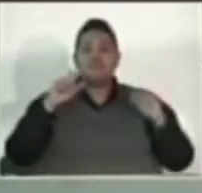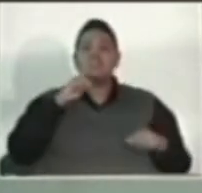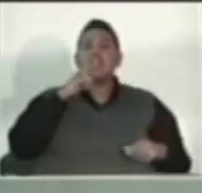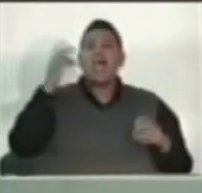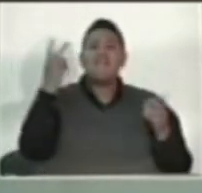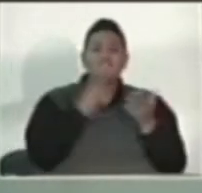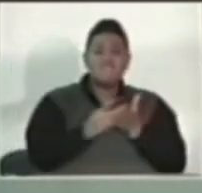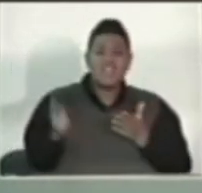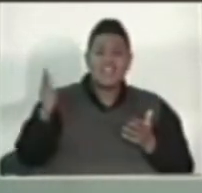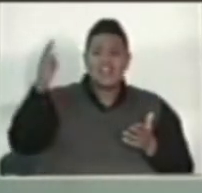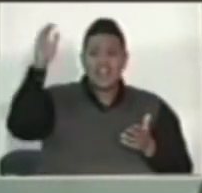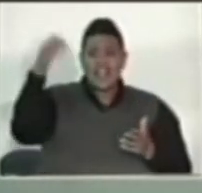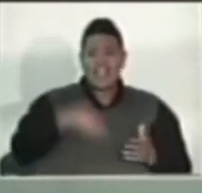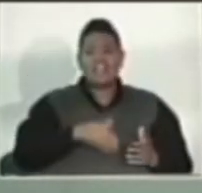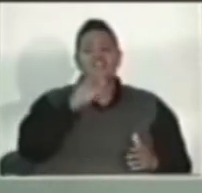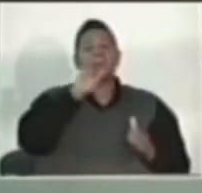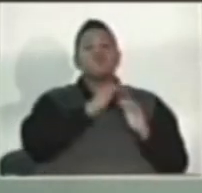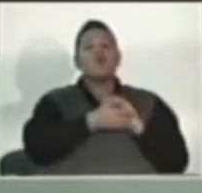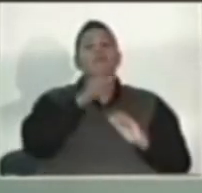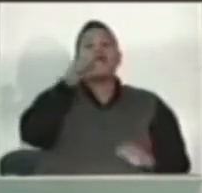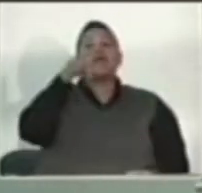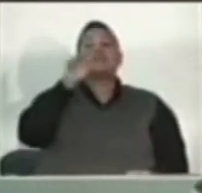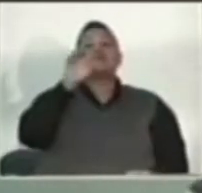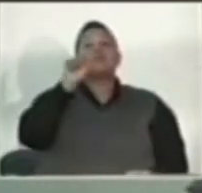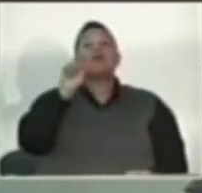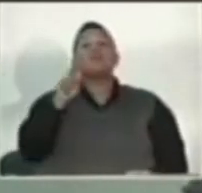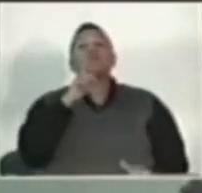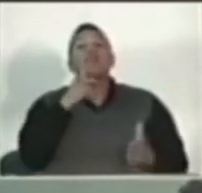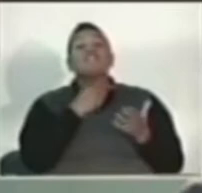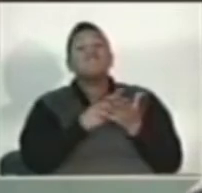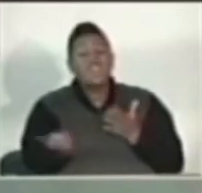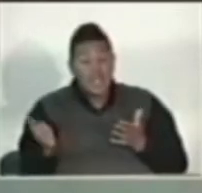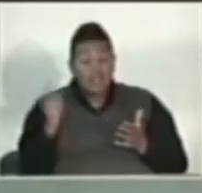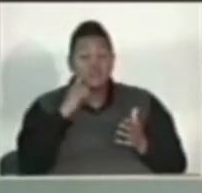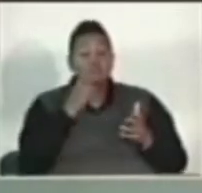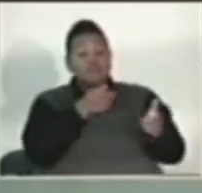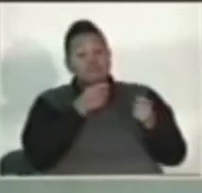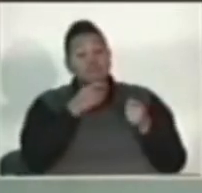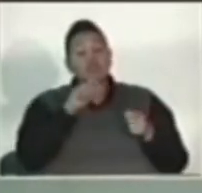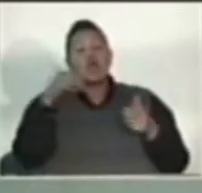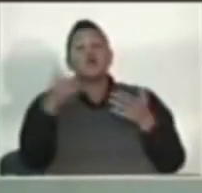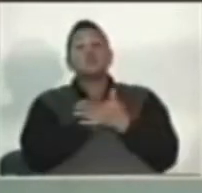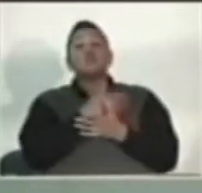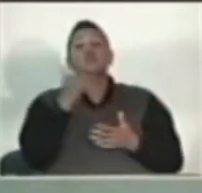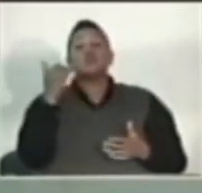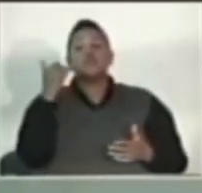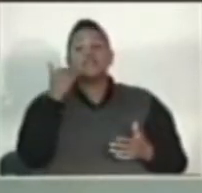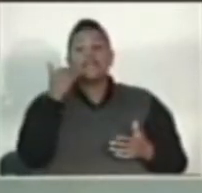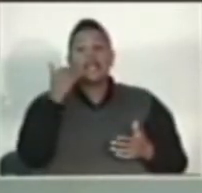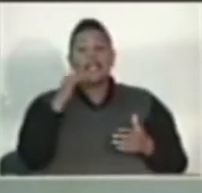700 MHz spectrum. They have failed to attract a new telecommunications operator, Mr. Speaker.